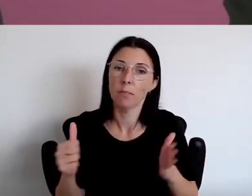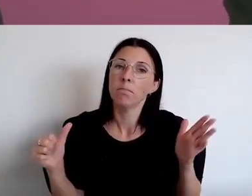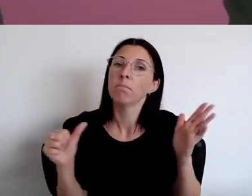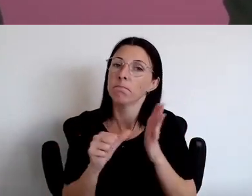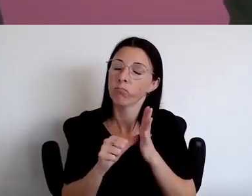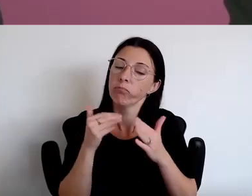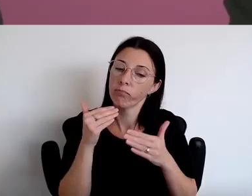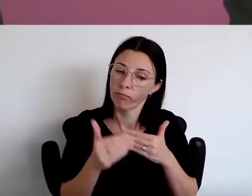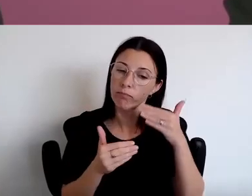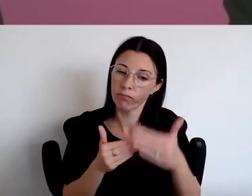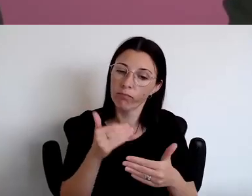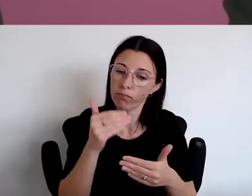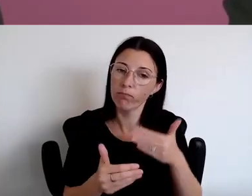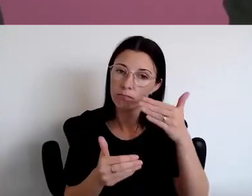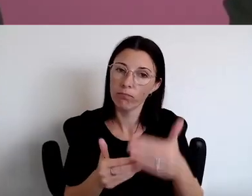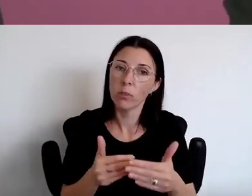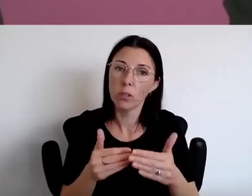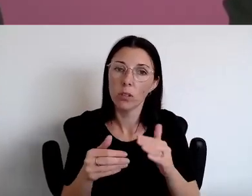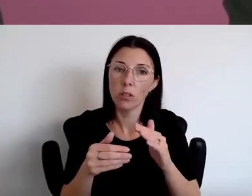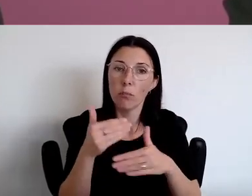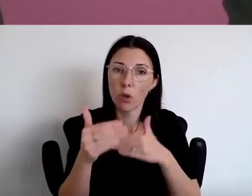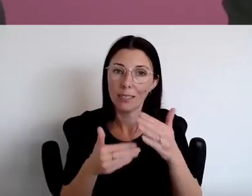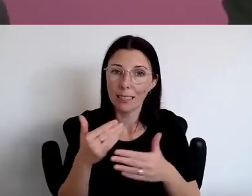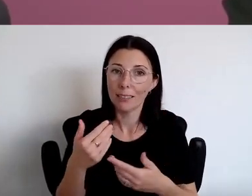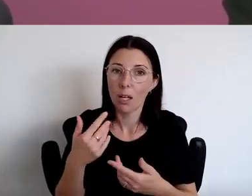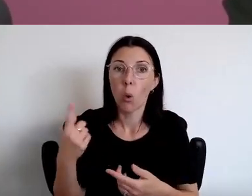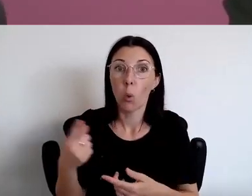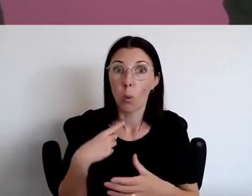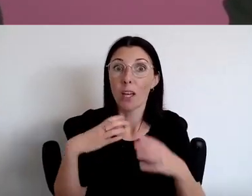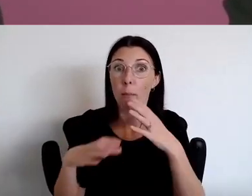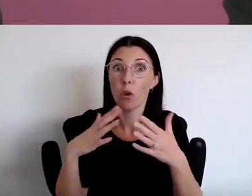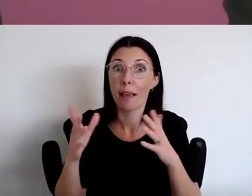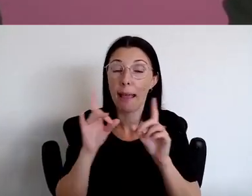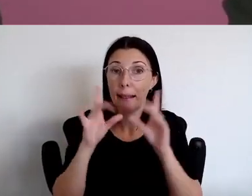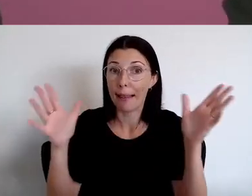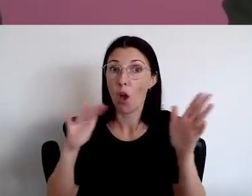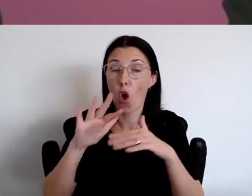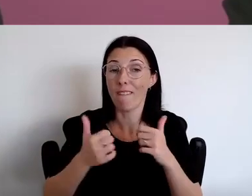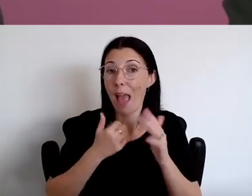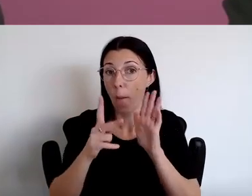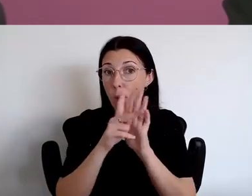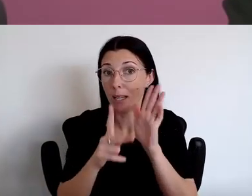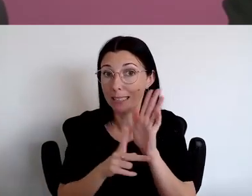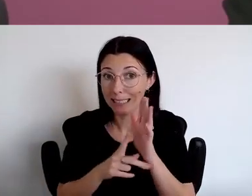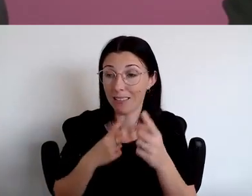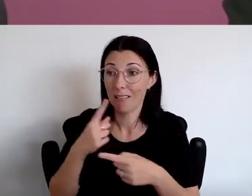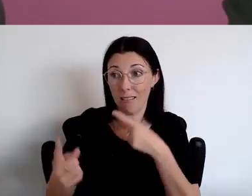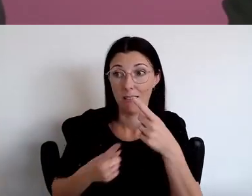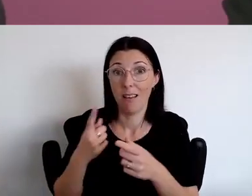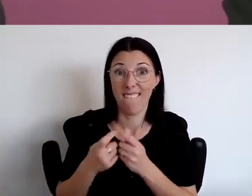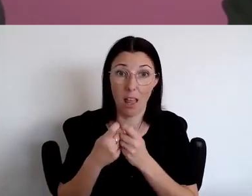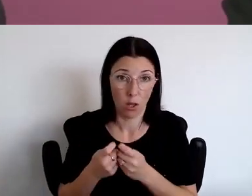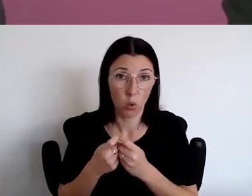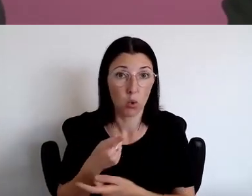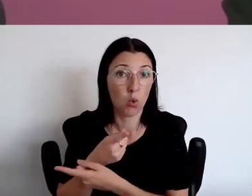policies, processes of the organisation are well communicated and the values of the organisation are well known. And often that can